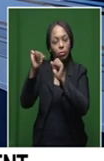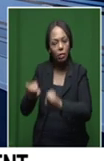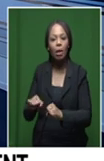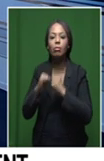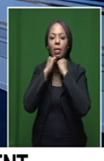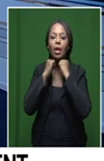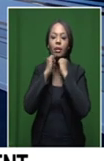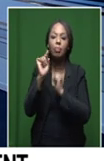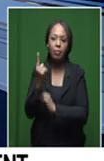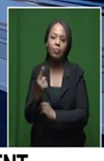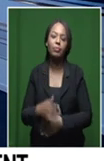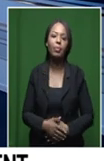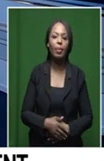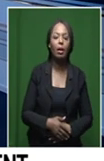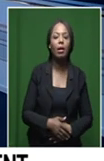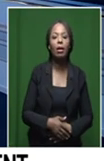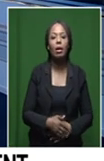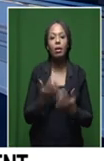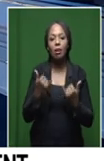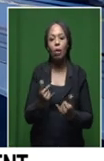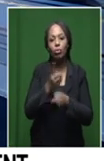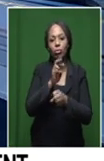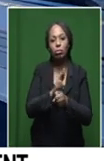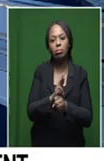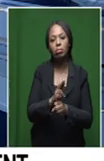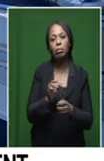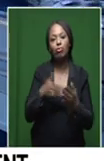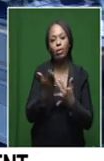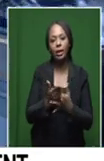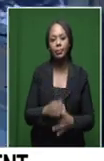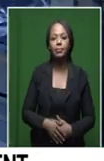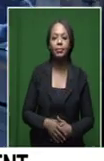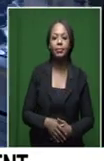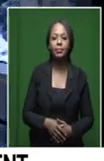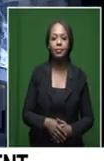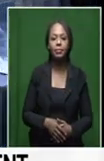more conversations, and we'll be looking at geriatric care right after the ad break.